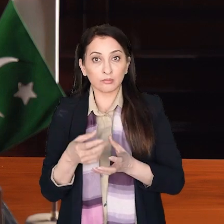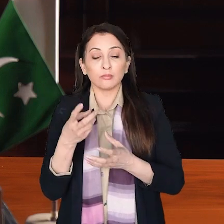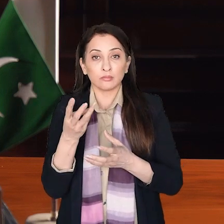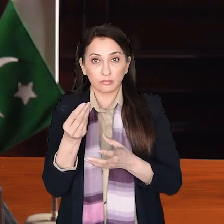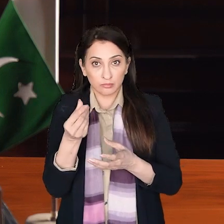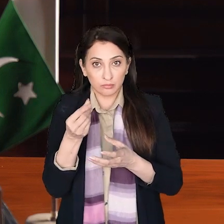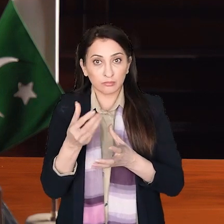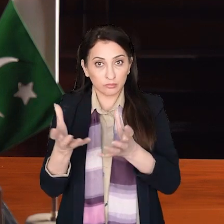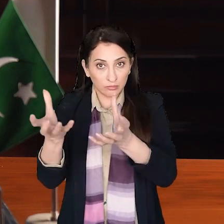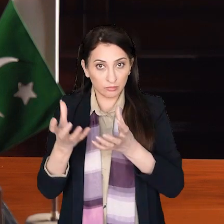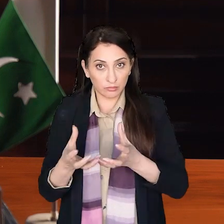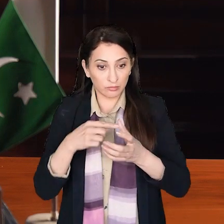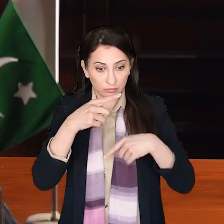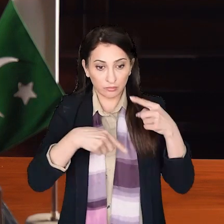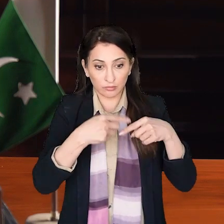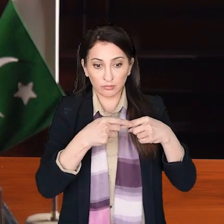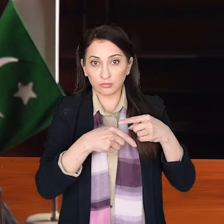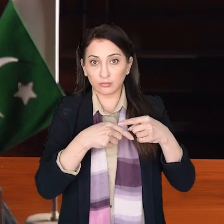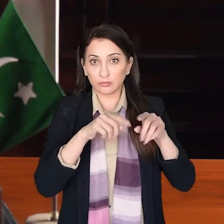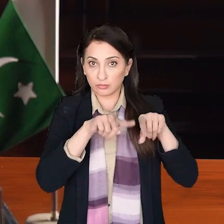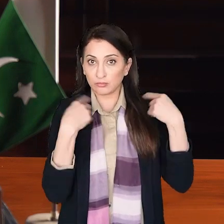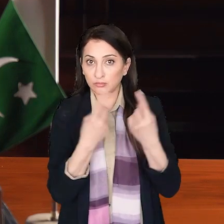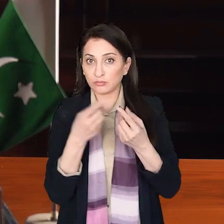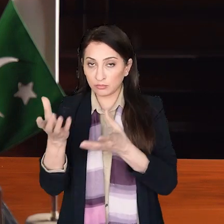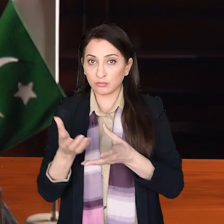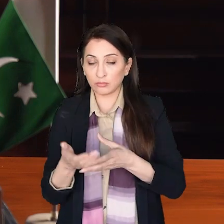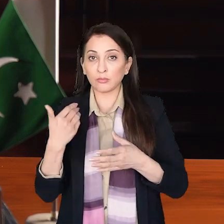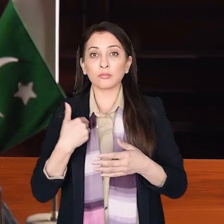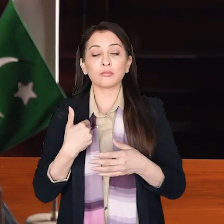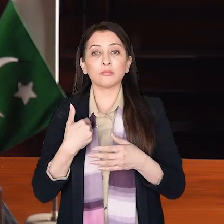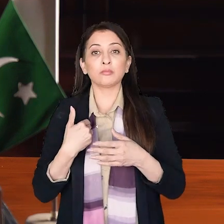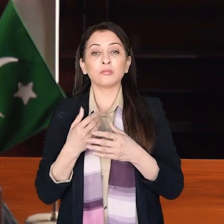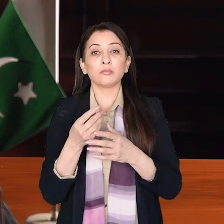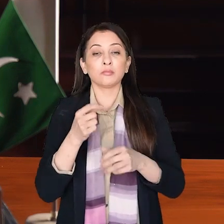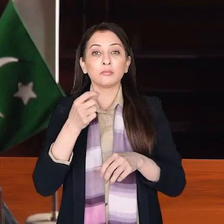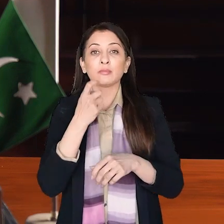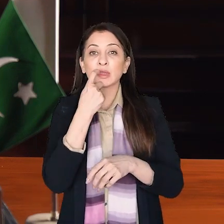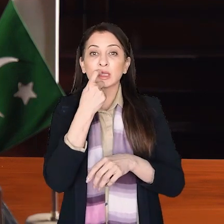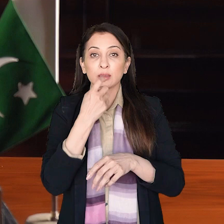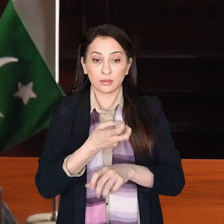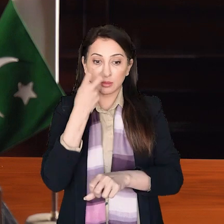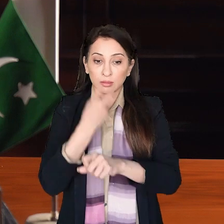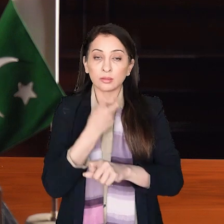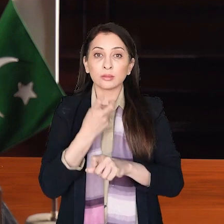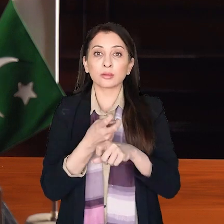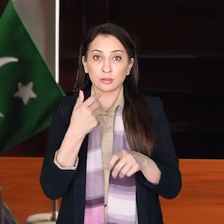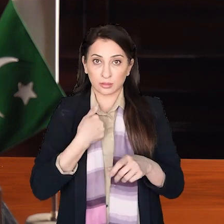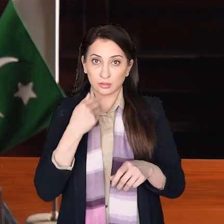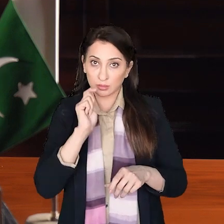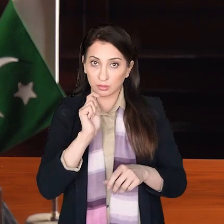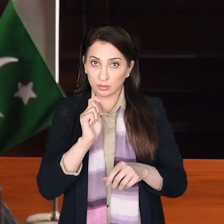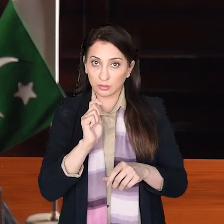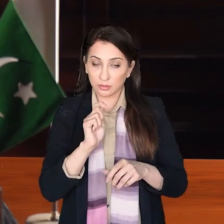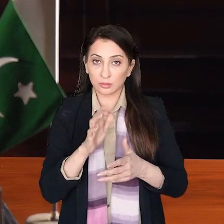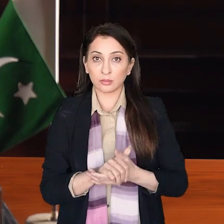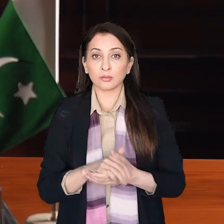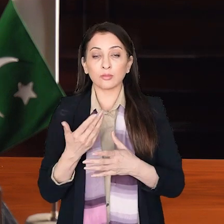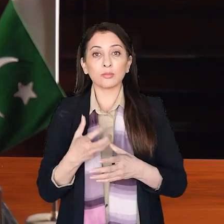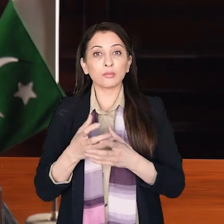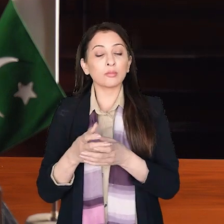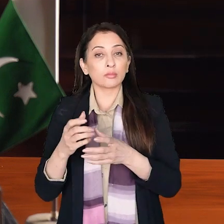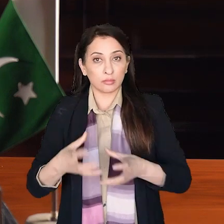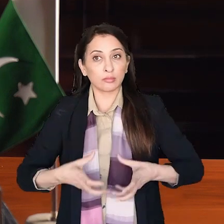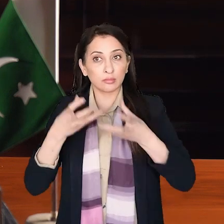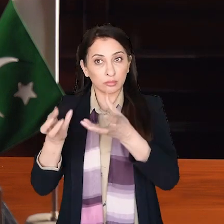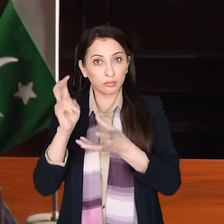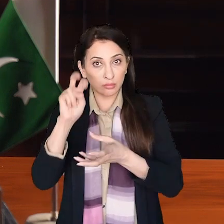raw materials for our factories. I myself hail from a ceramics industries background, and we do import